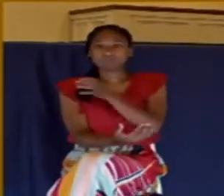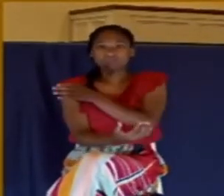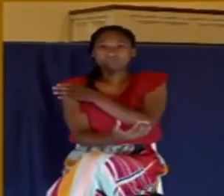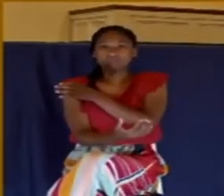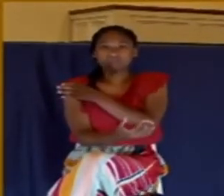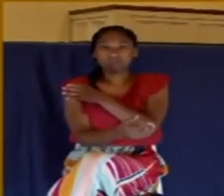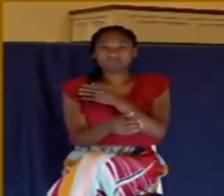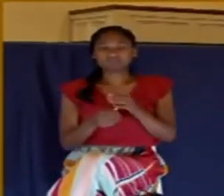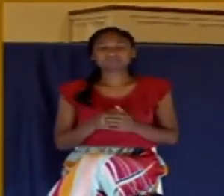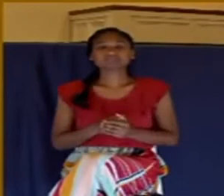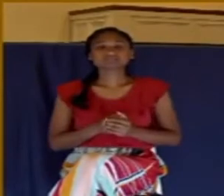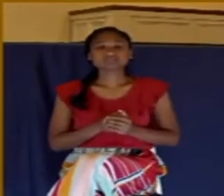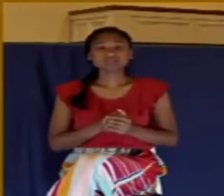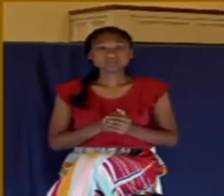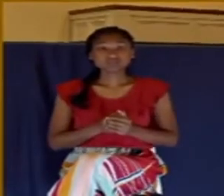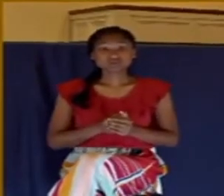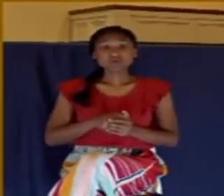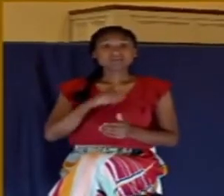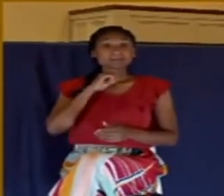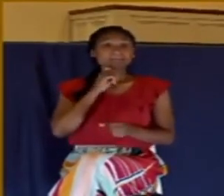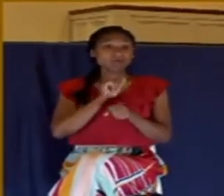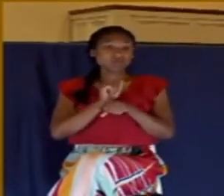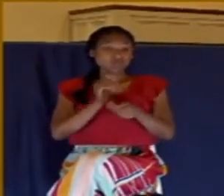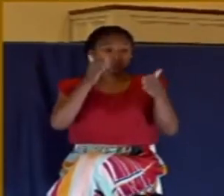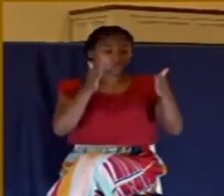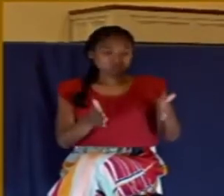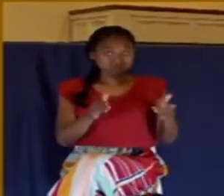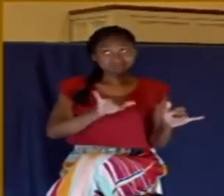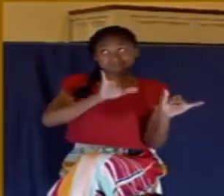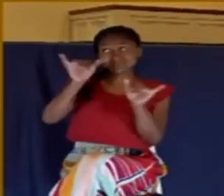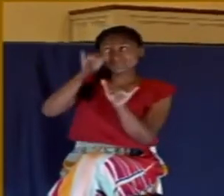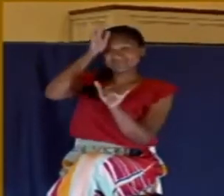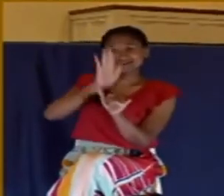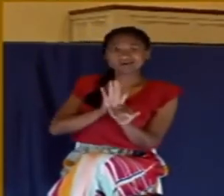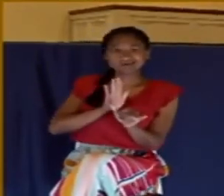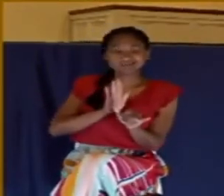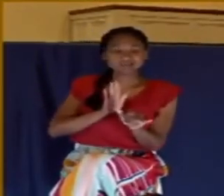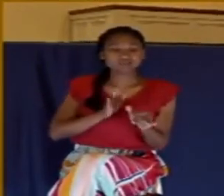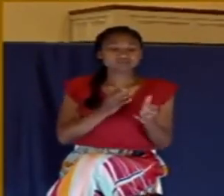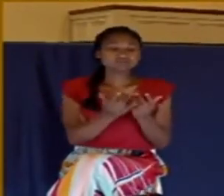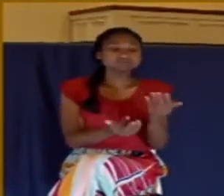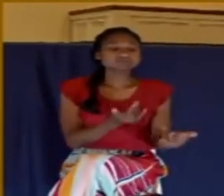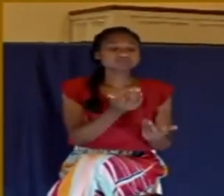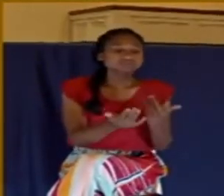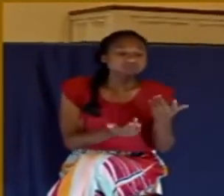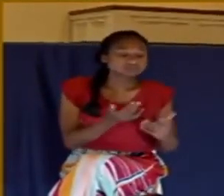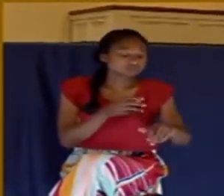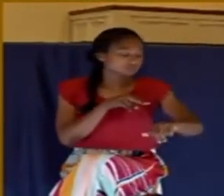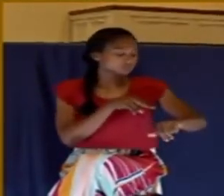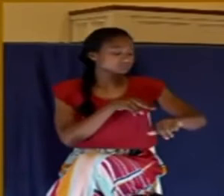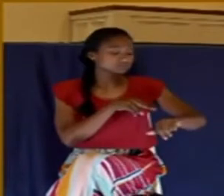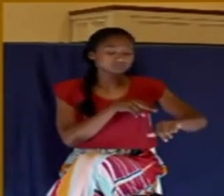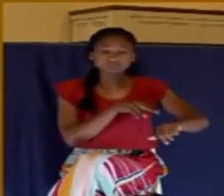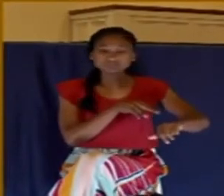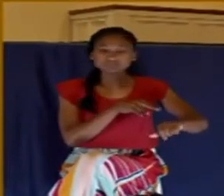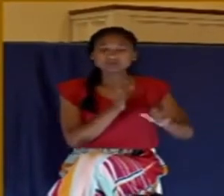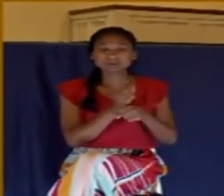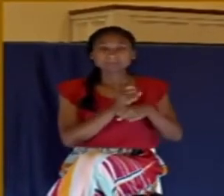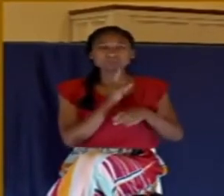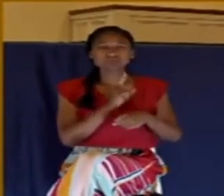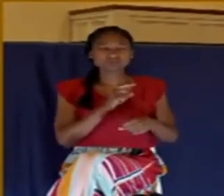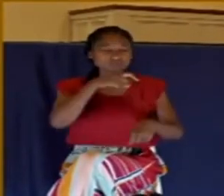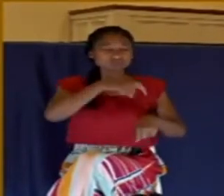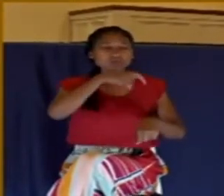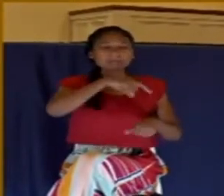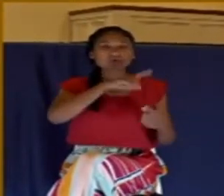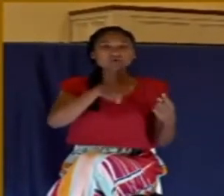thermostat. He's skimming away the impurities of your life. He's not going to keep you there any longer than you need to be. And he knows